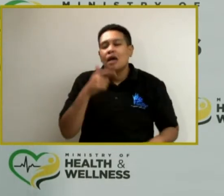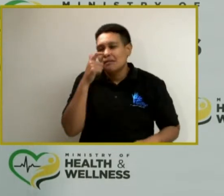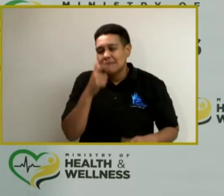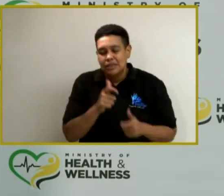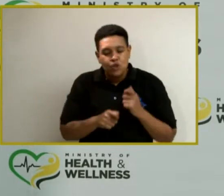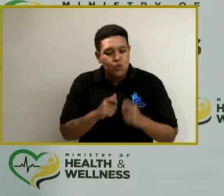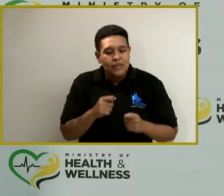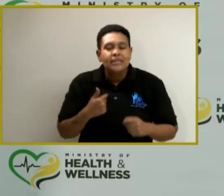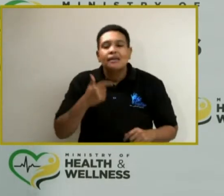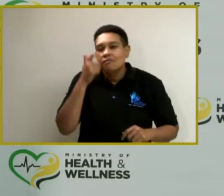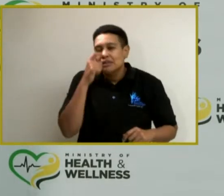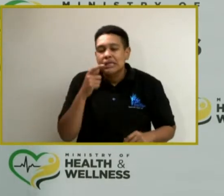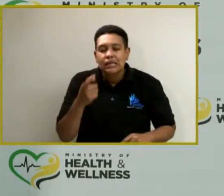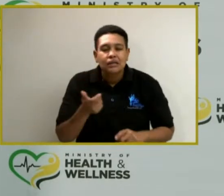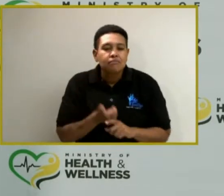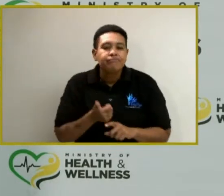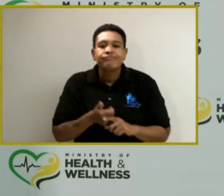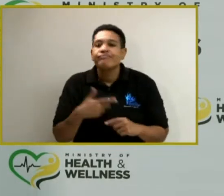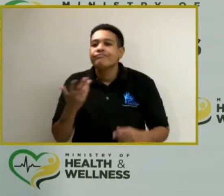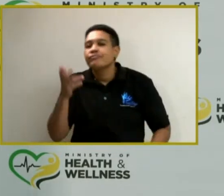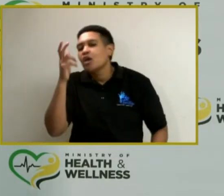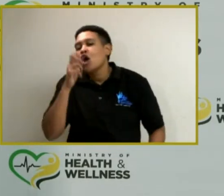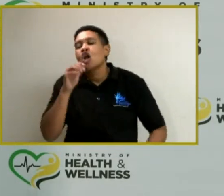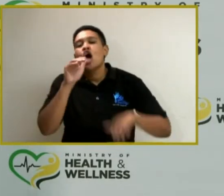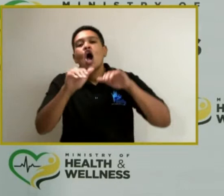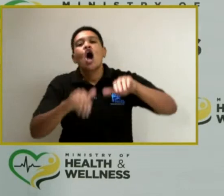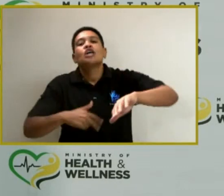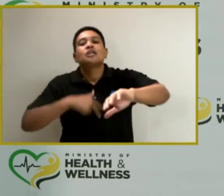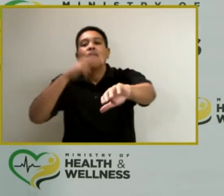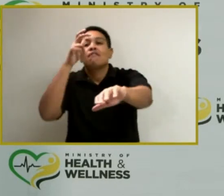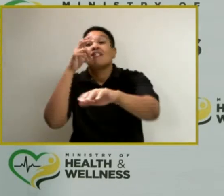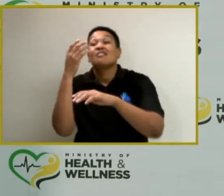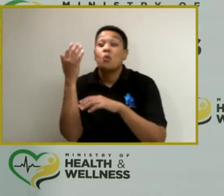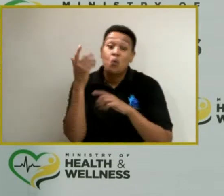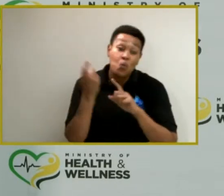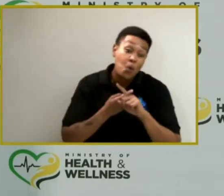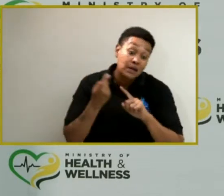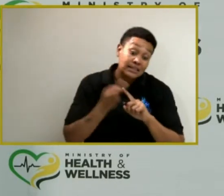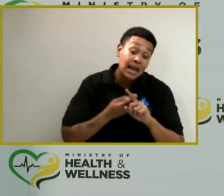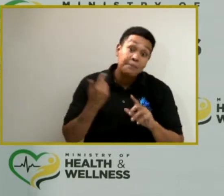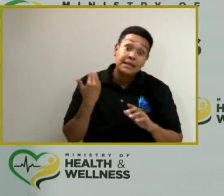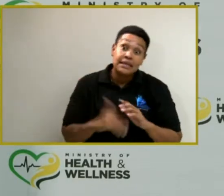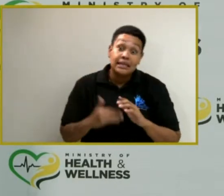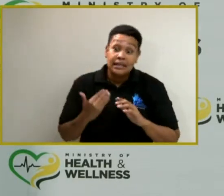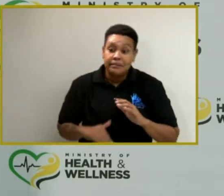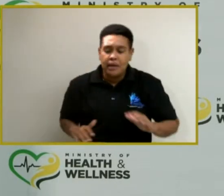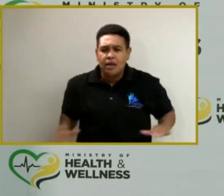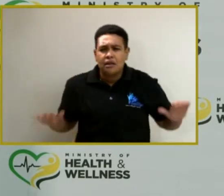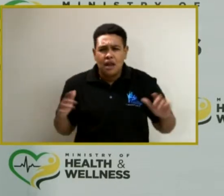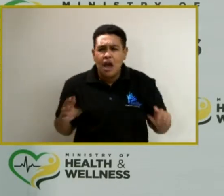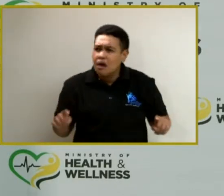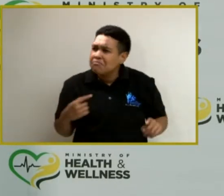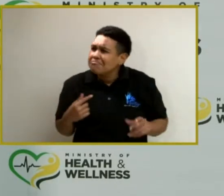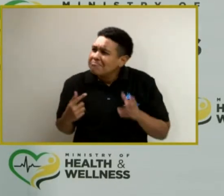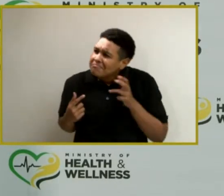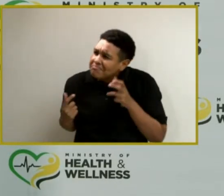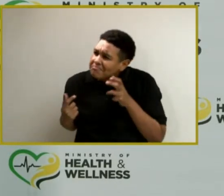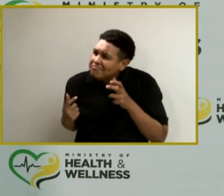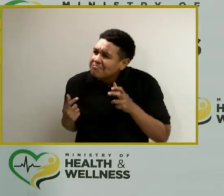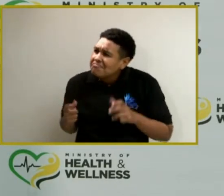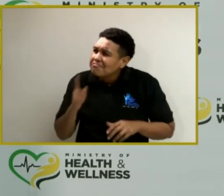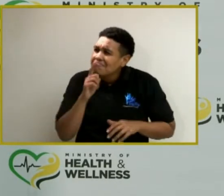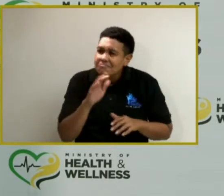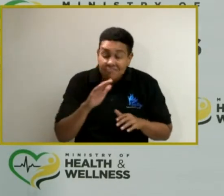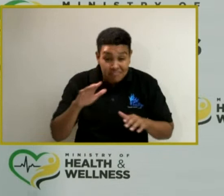tweets, I've heard the calls, I've gotten the WhatsApps, the emails, and so on. Because a country takes